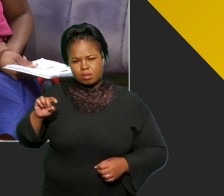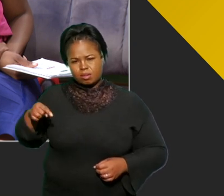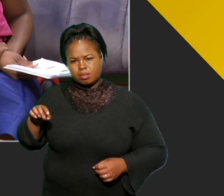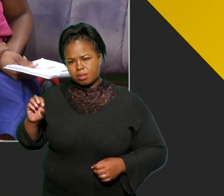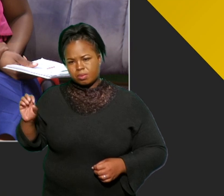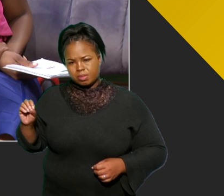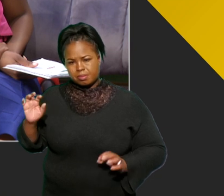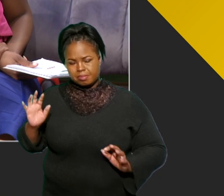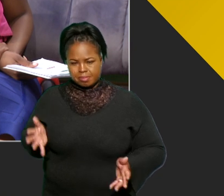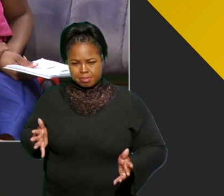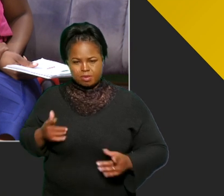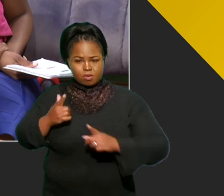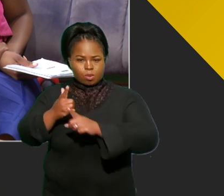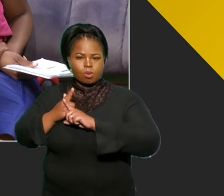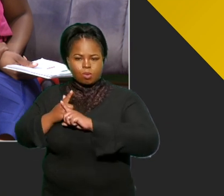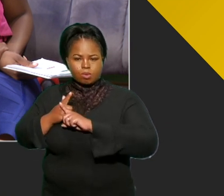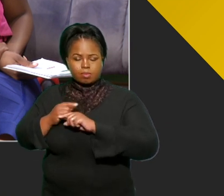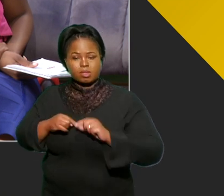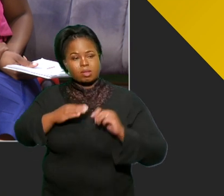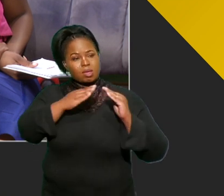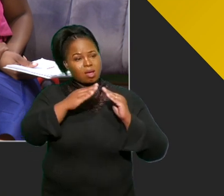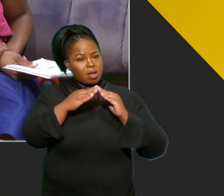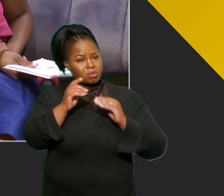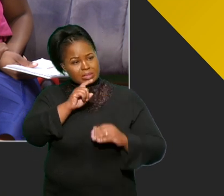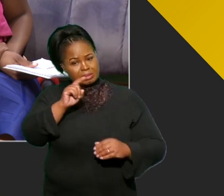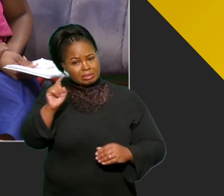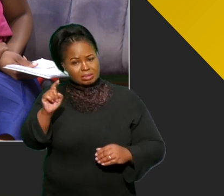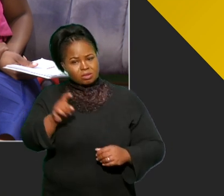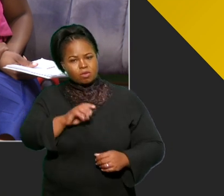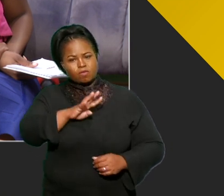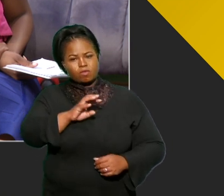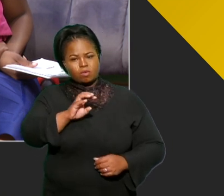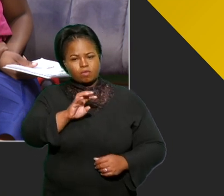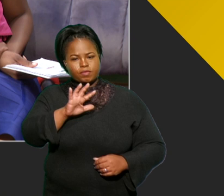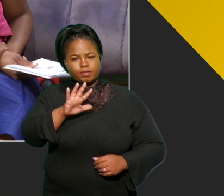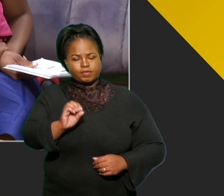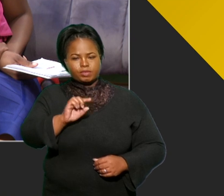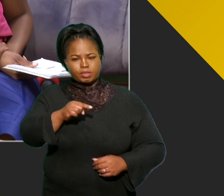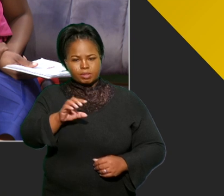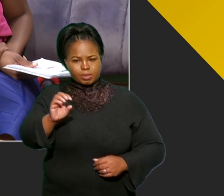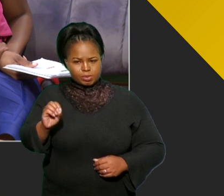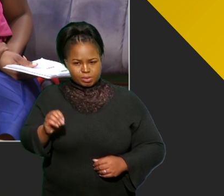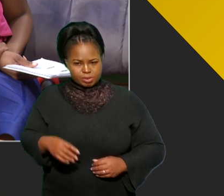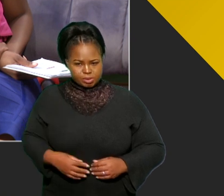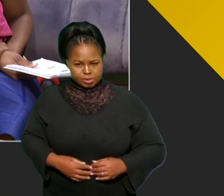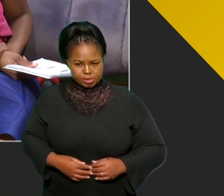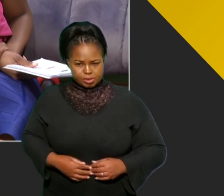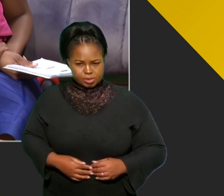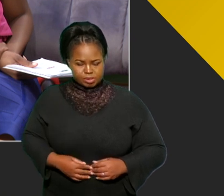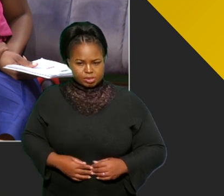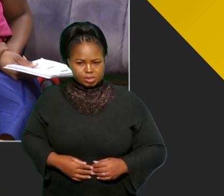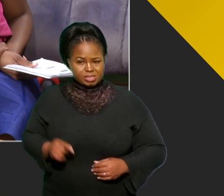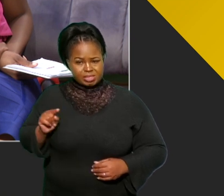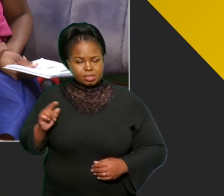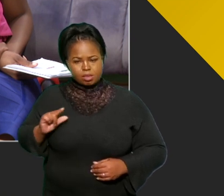300,000 rand loan. Mm. And the houses are rated for 450,000. Yeah. And the